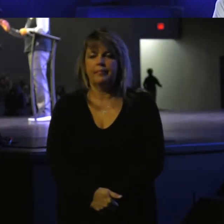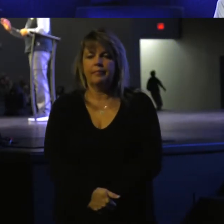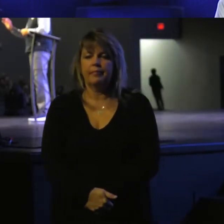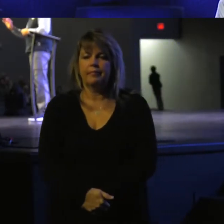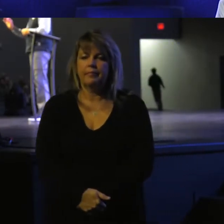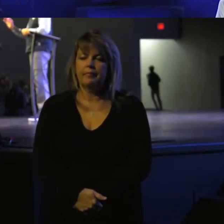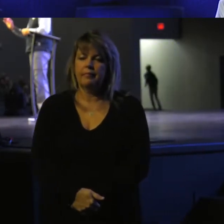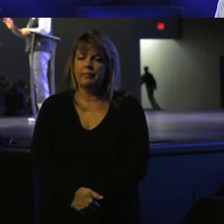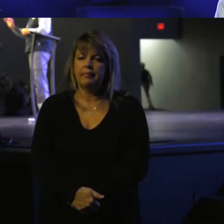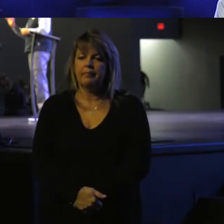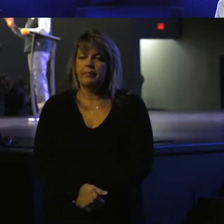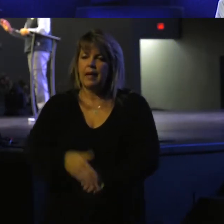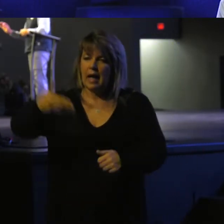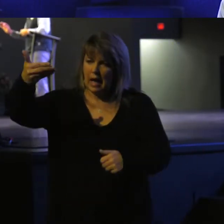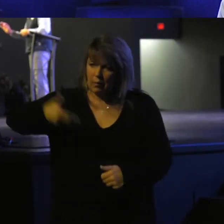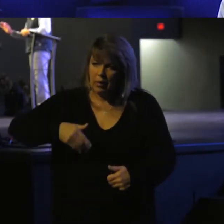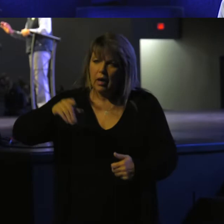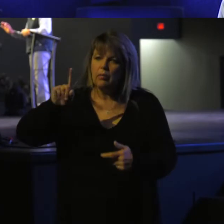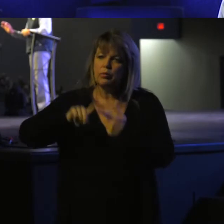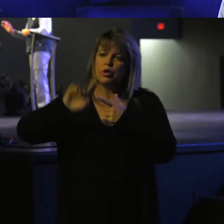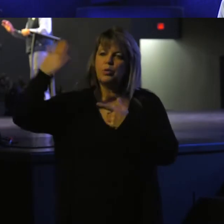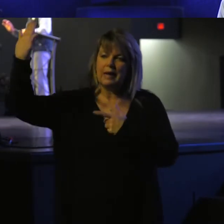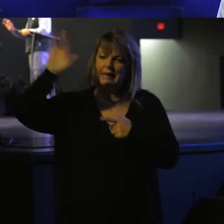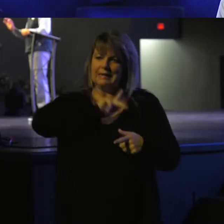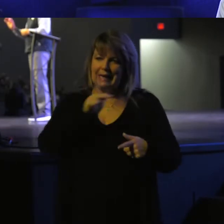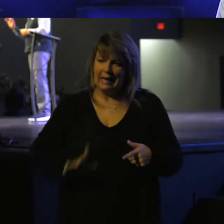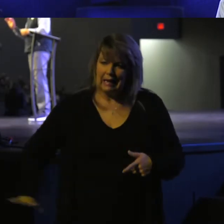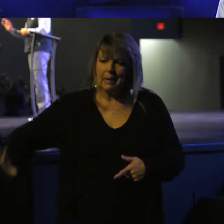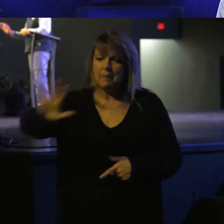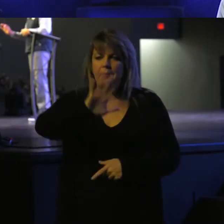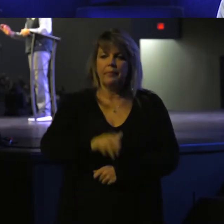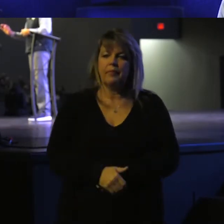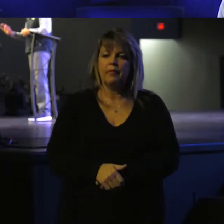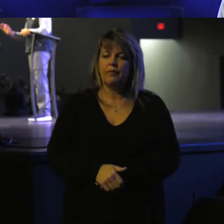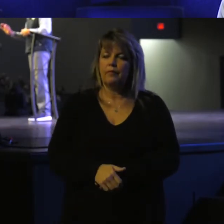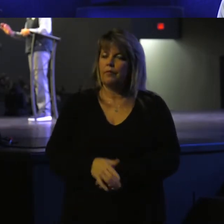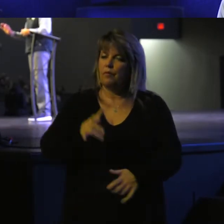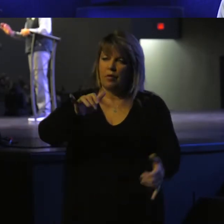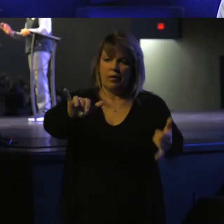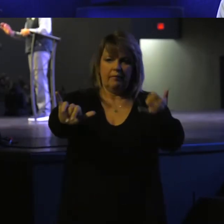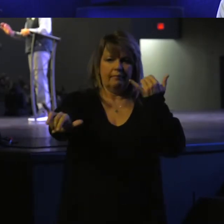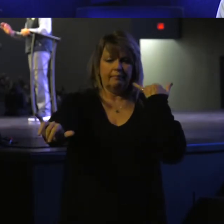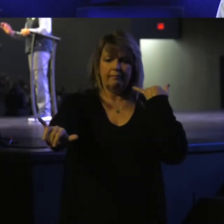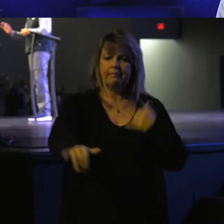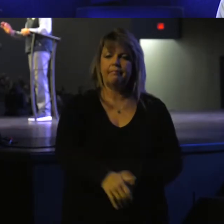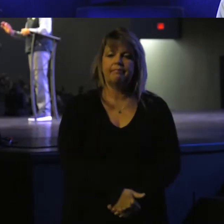and will welcome them into his kingdom for all eternity.